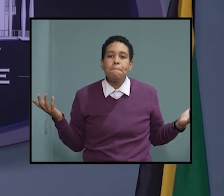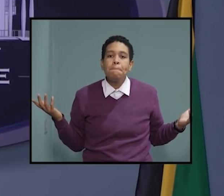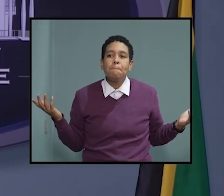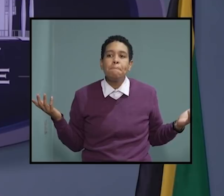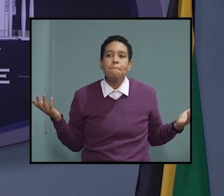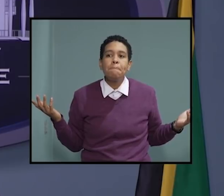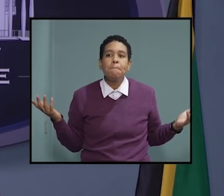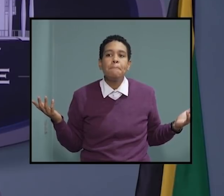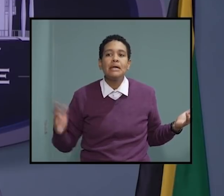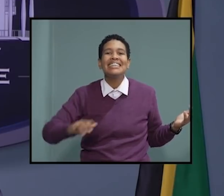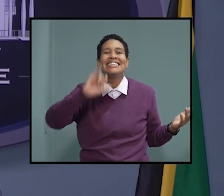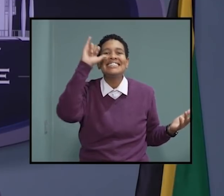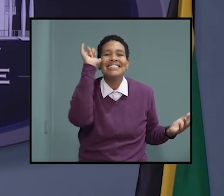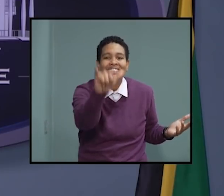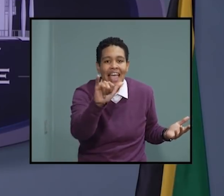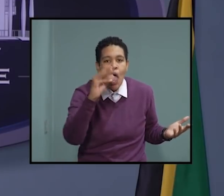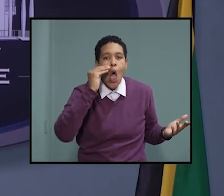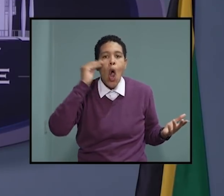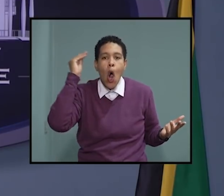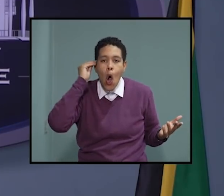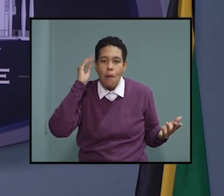Stay home.